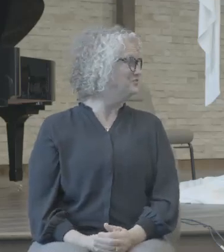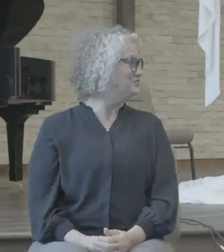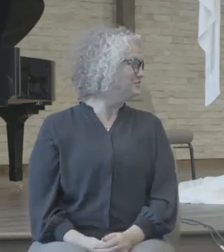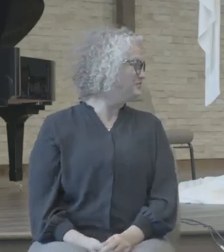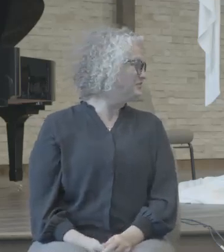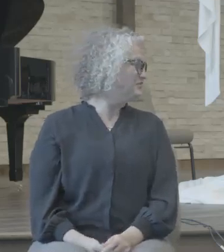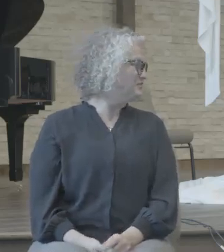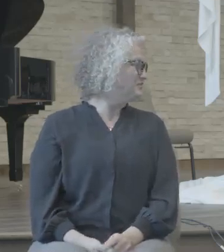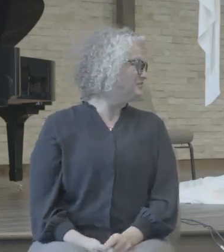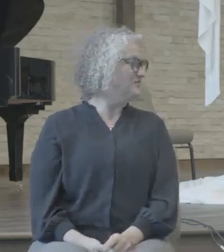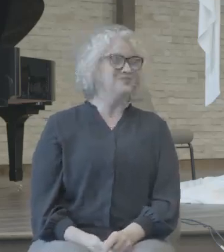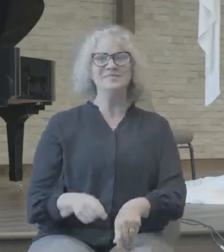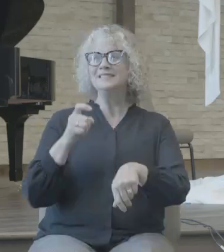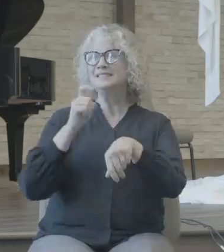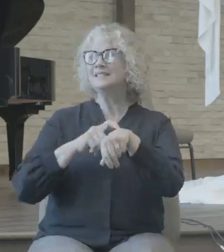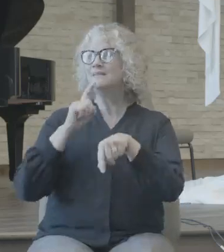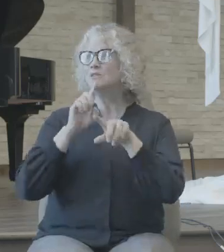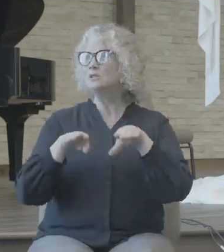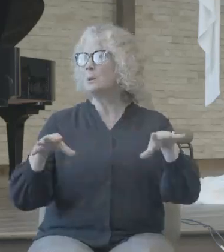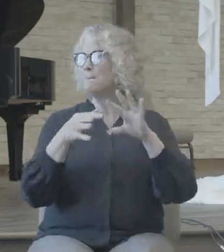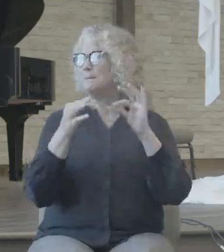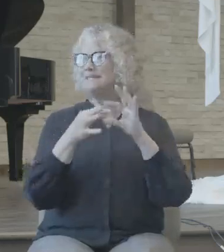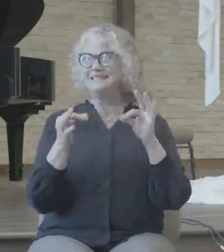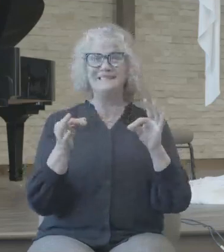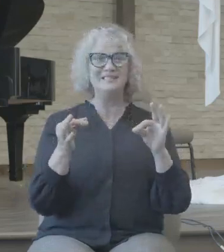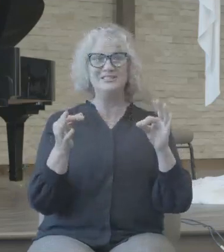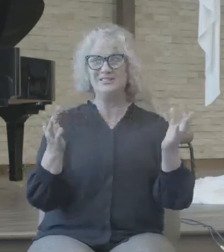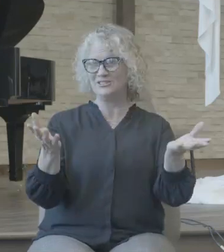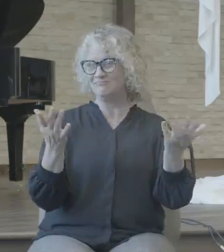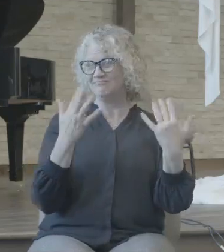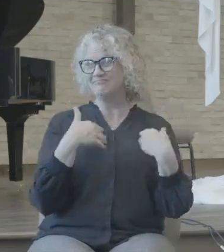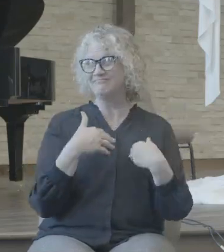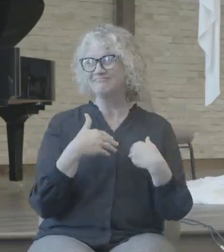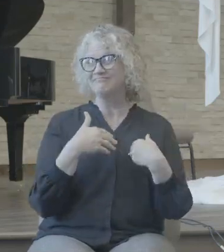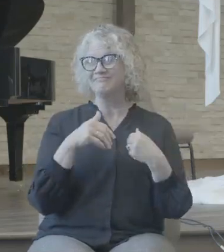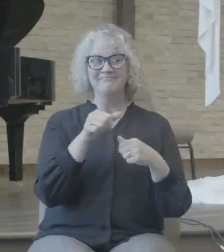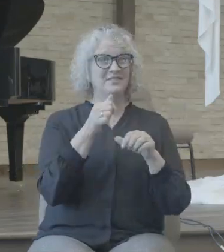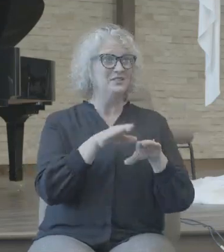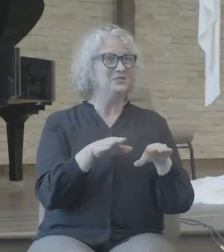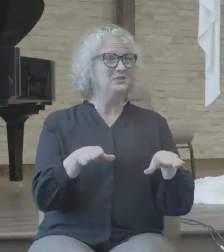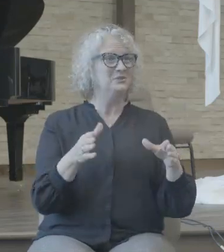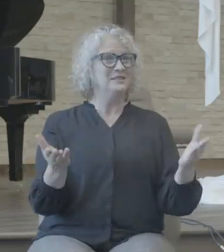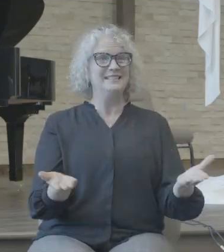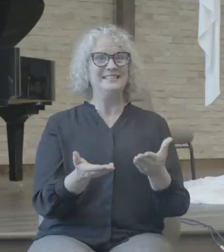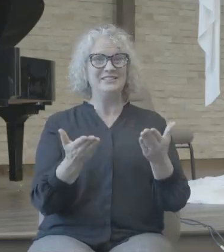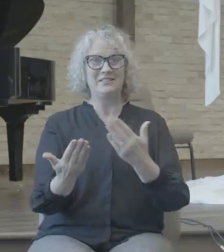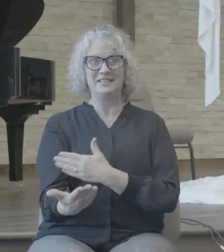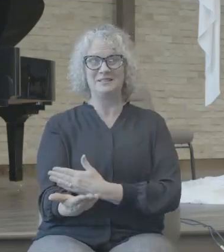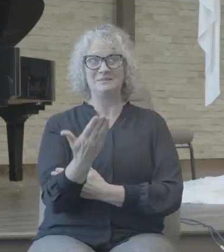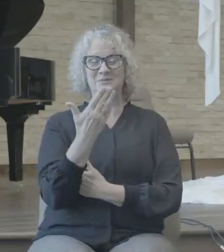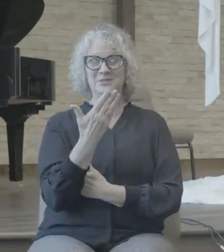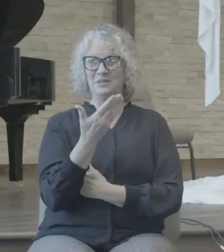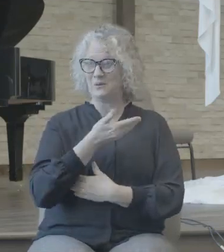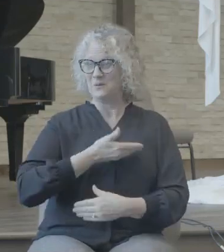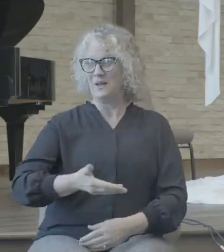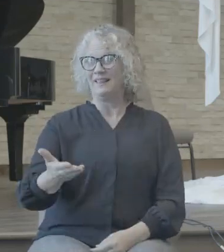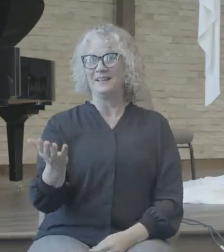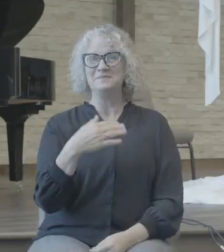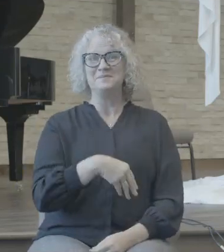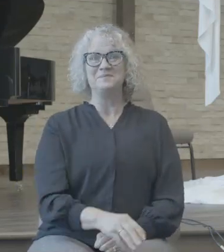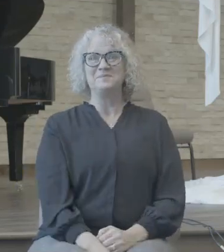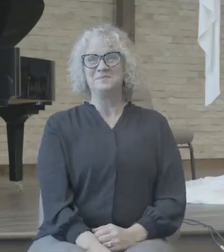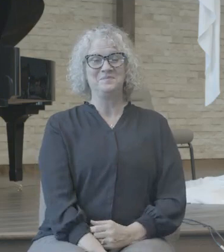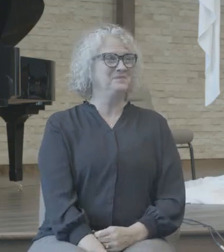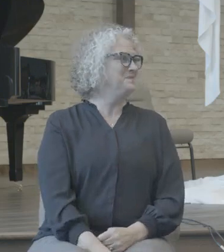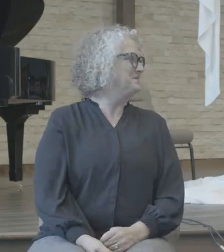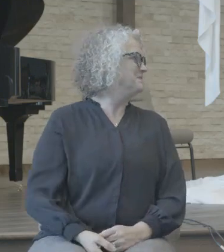It is time for the children's message, and any other children who are here this morning are welcome to come down. I